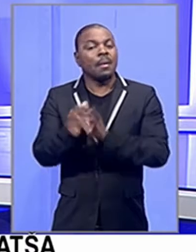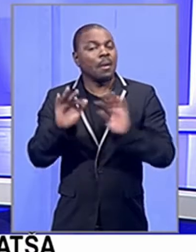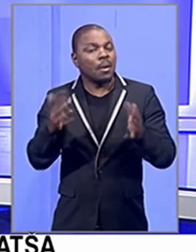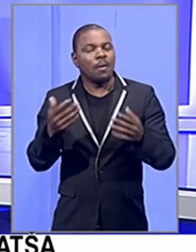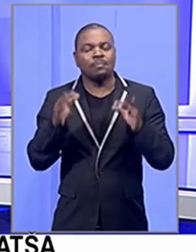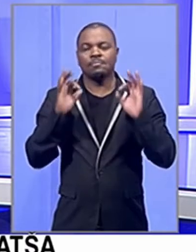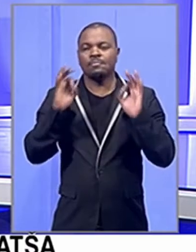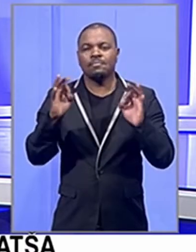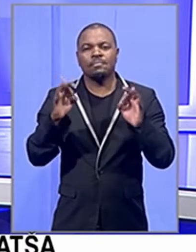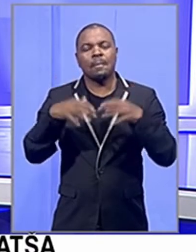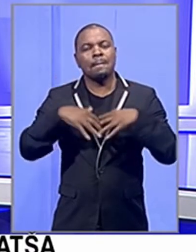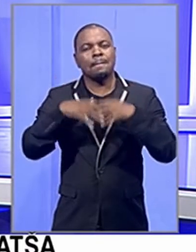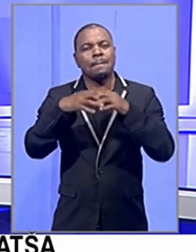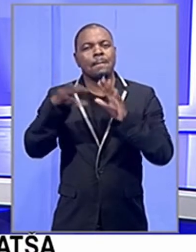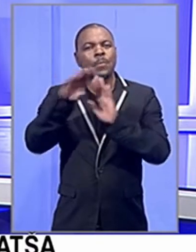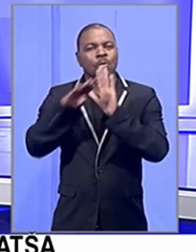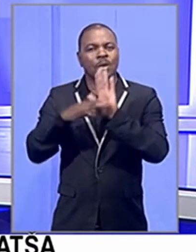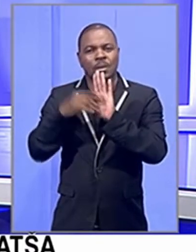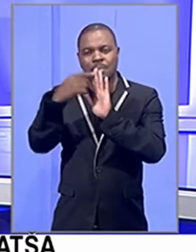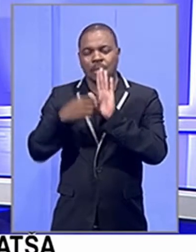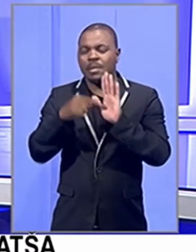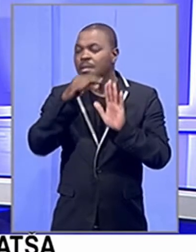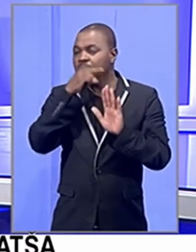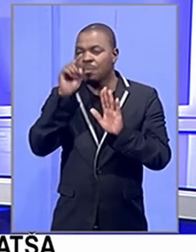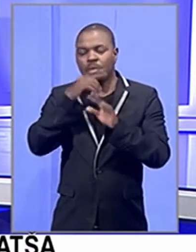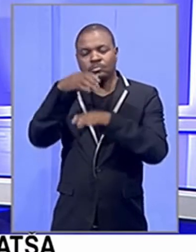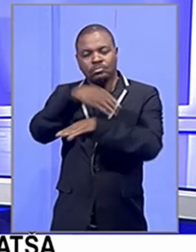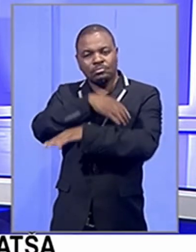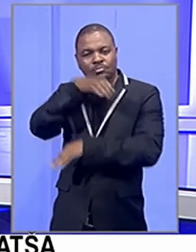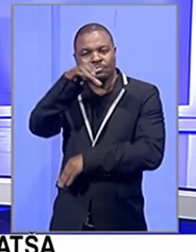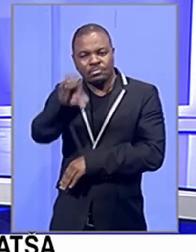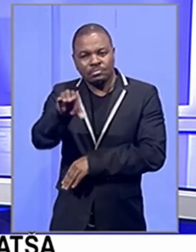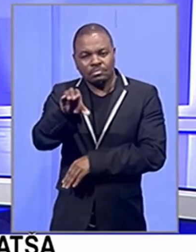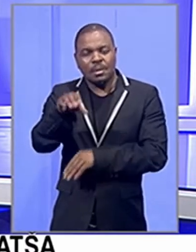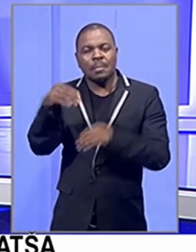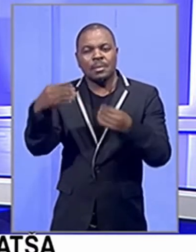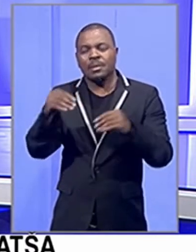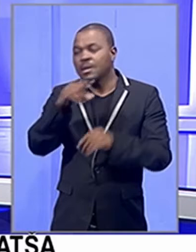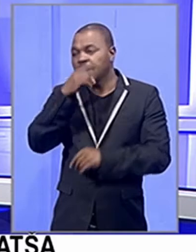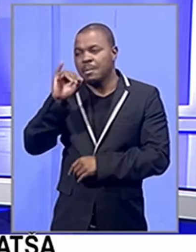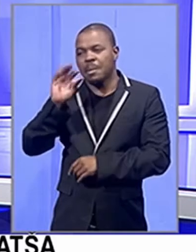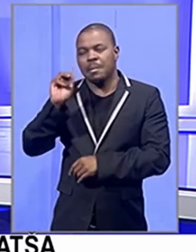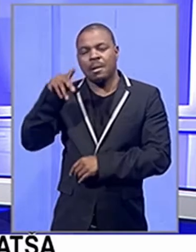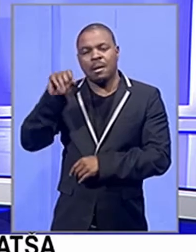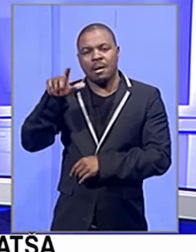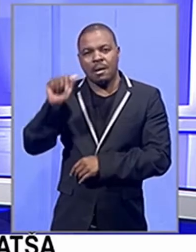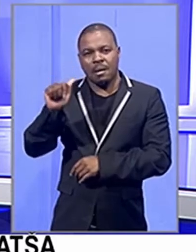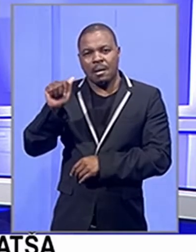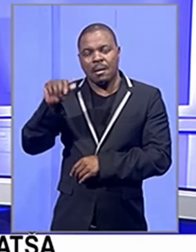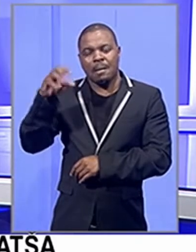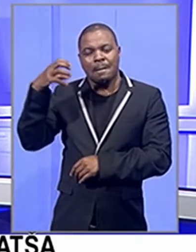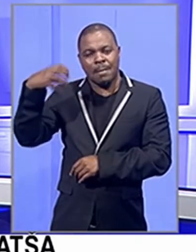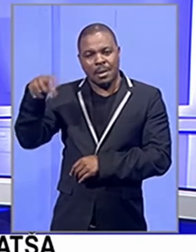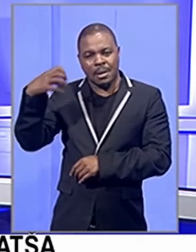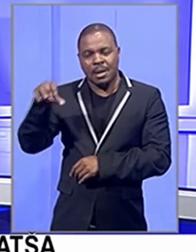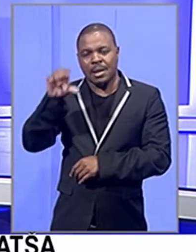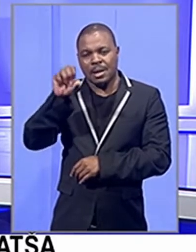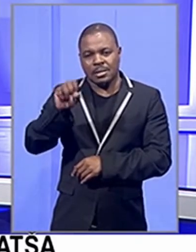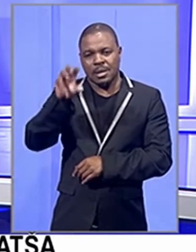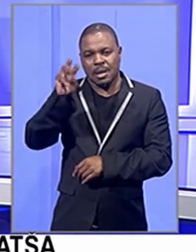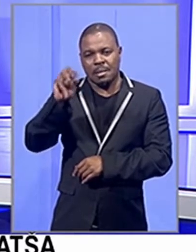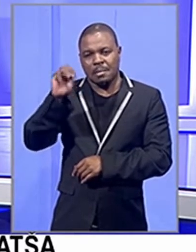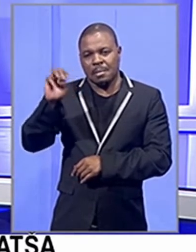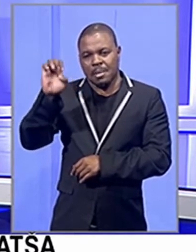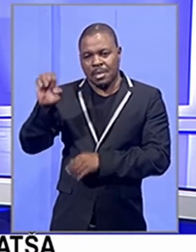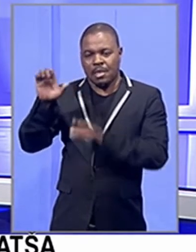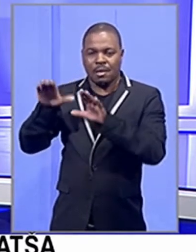thakgolwa semmušo lenaneo la matlafatšo ya dikgwebo leo le bitšwago Impala Platinum and Small, Medium and